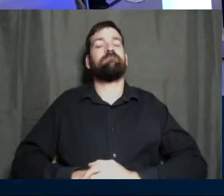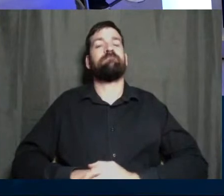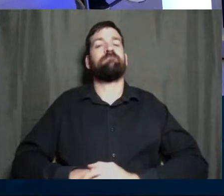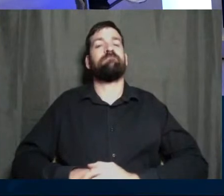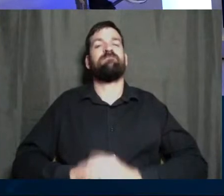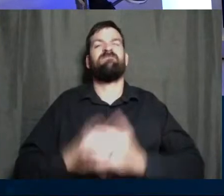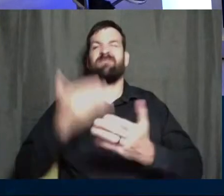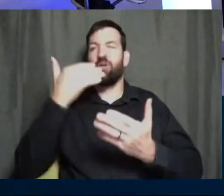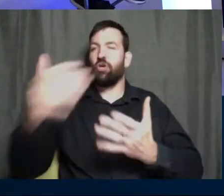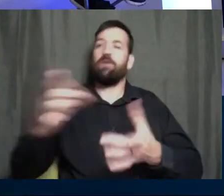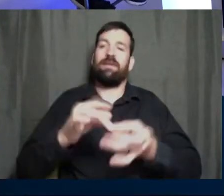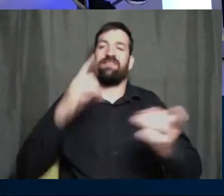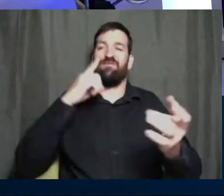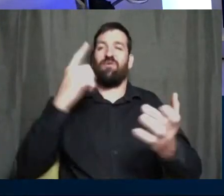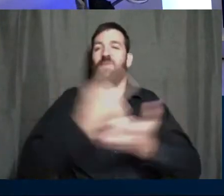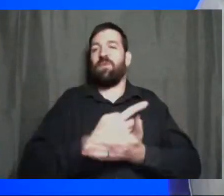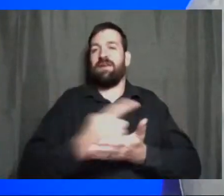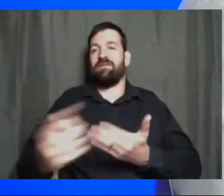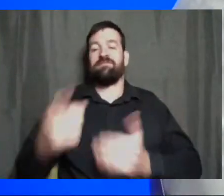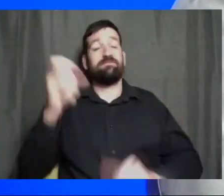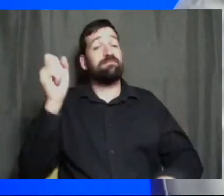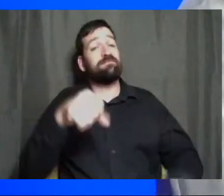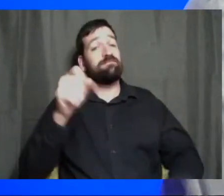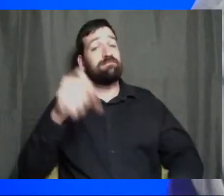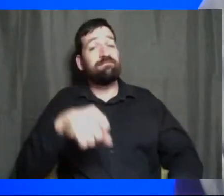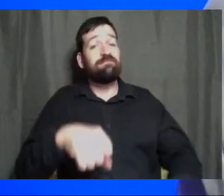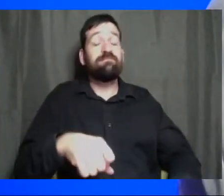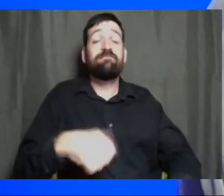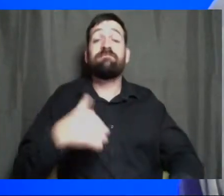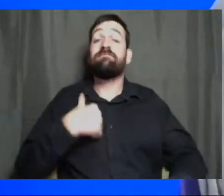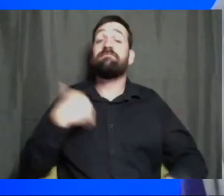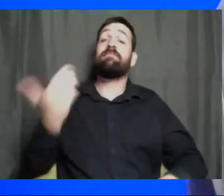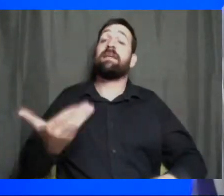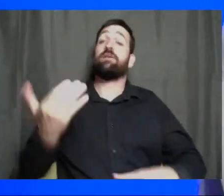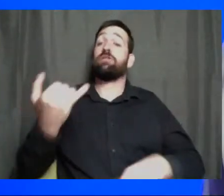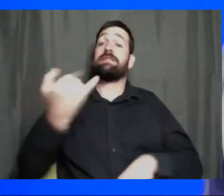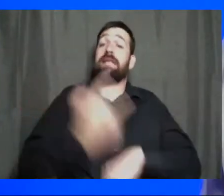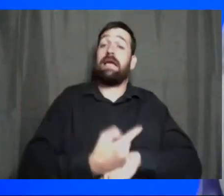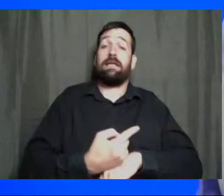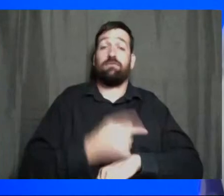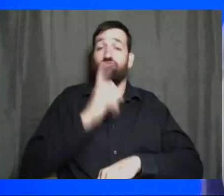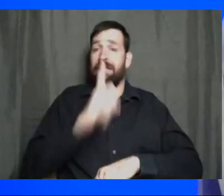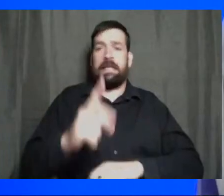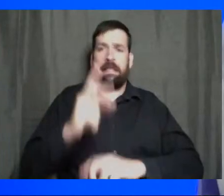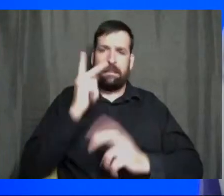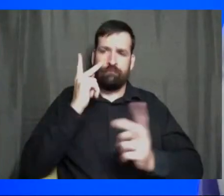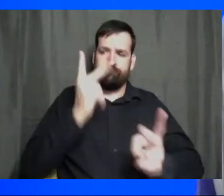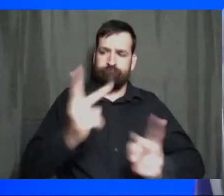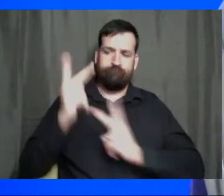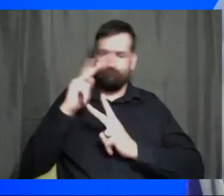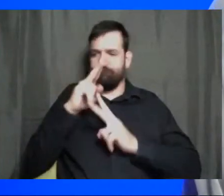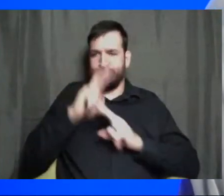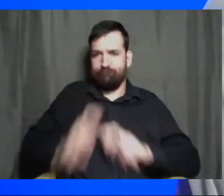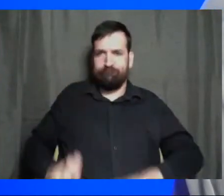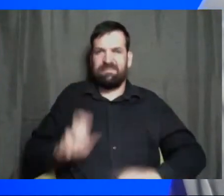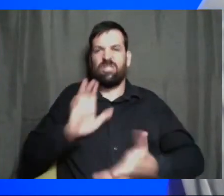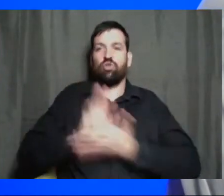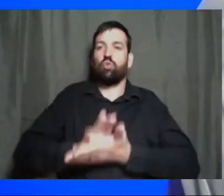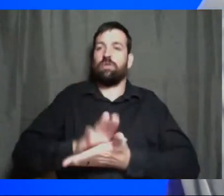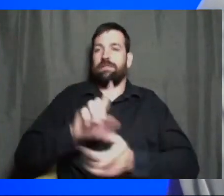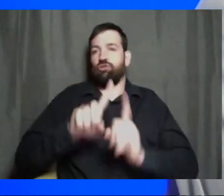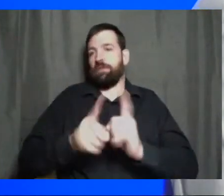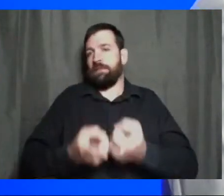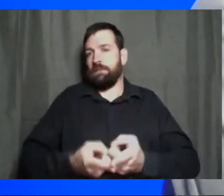message, please? Yeah, well, I'm here today really reflecting on school districts and our school